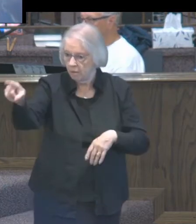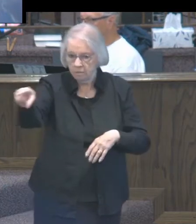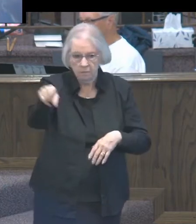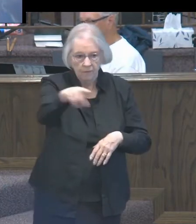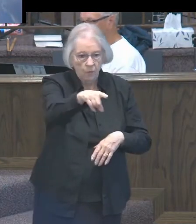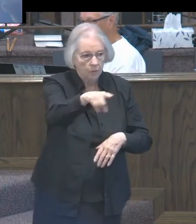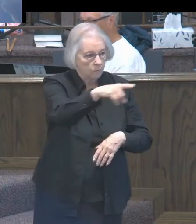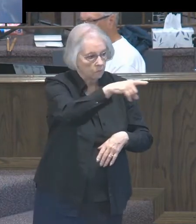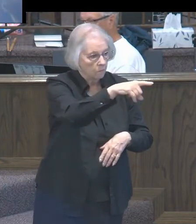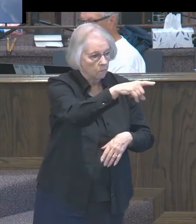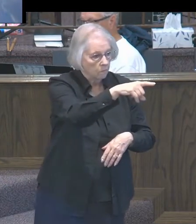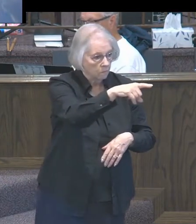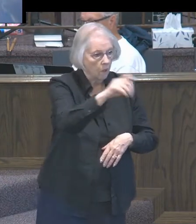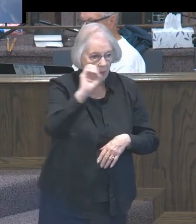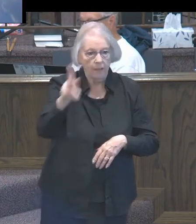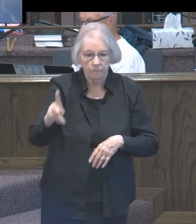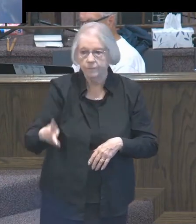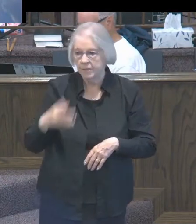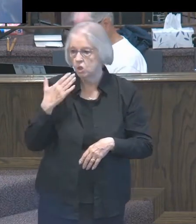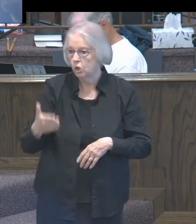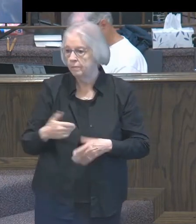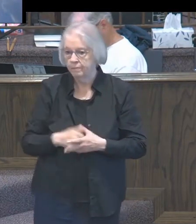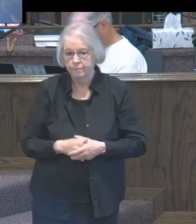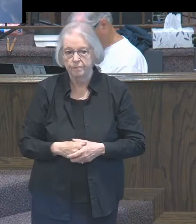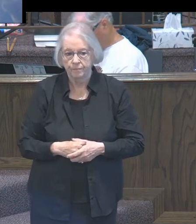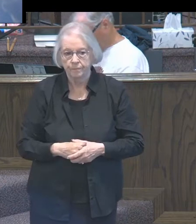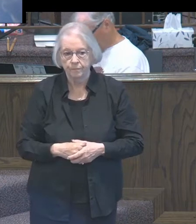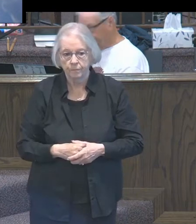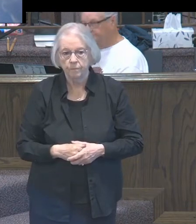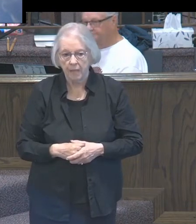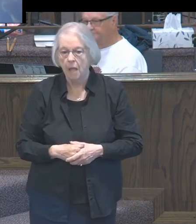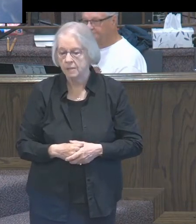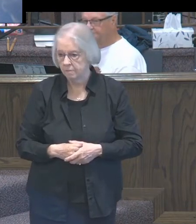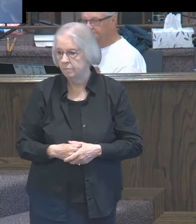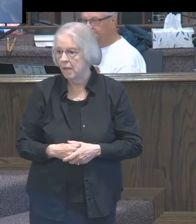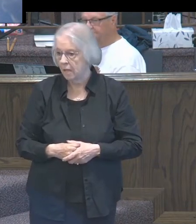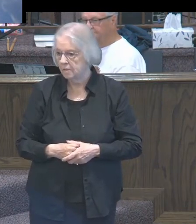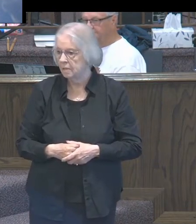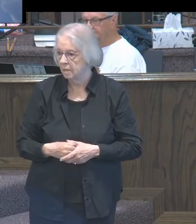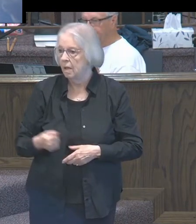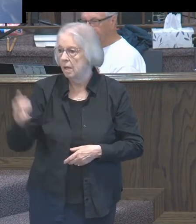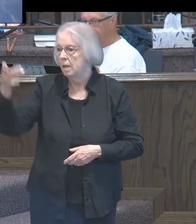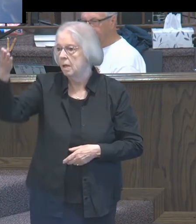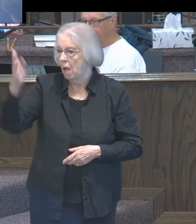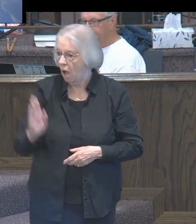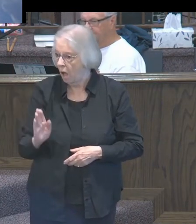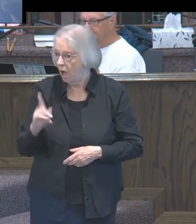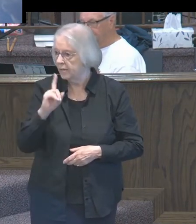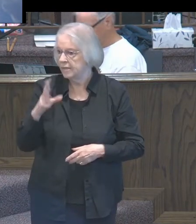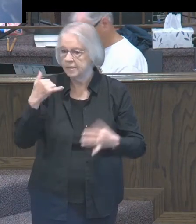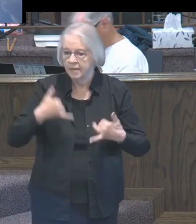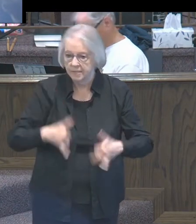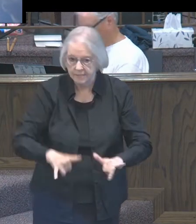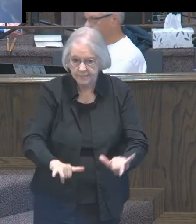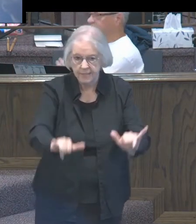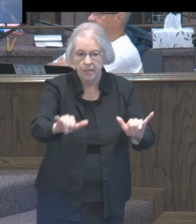a while, we recognize and know that God is in control. And even as the uncertainty